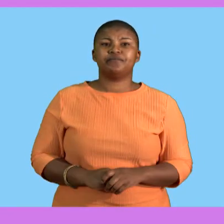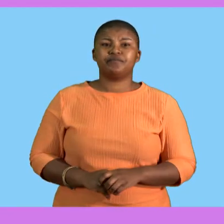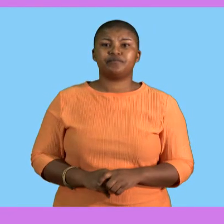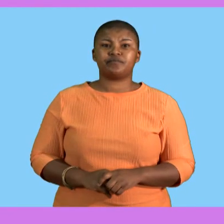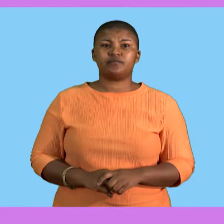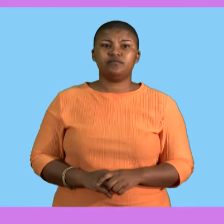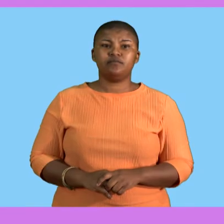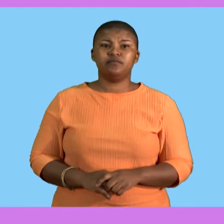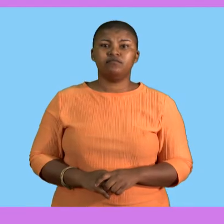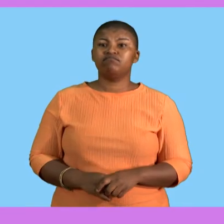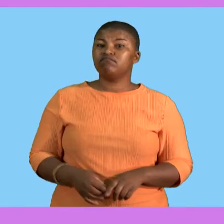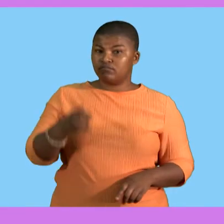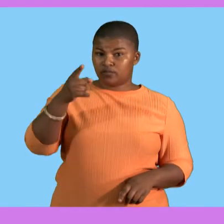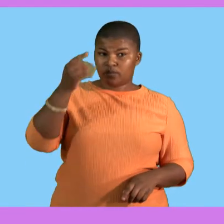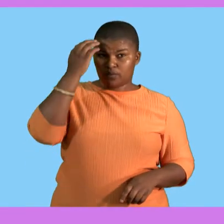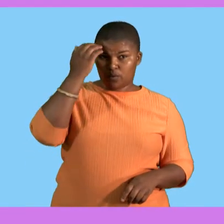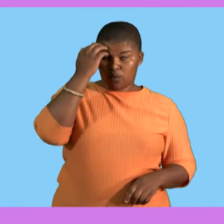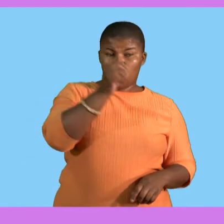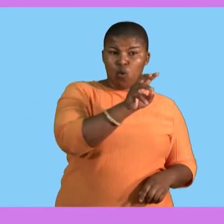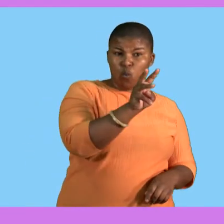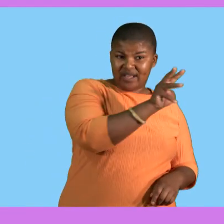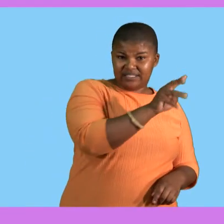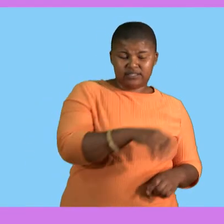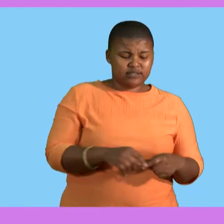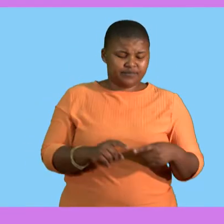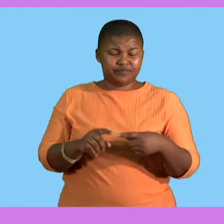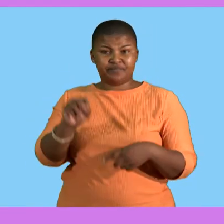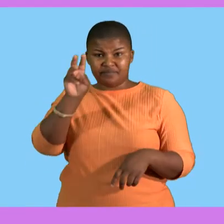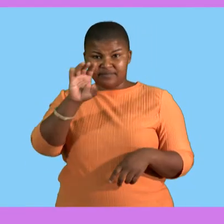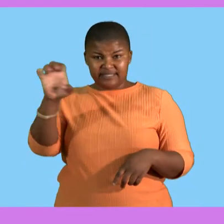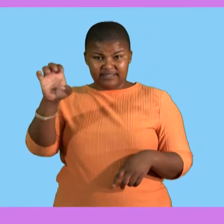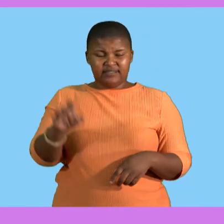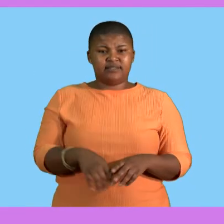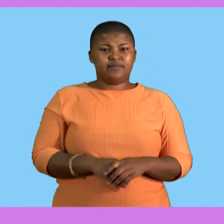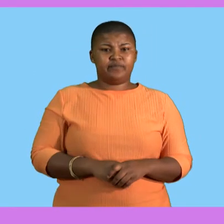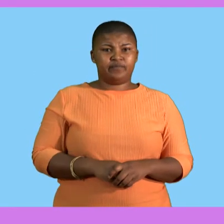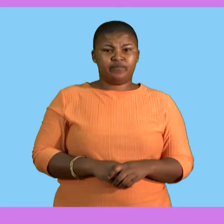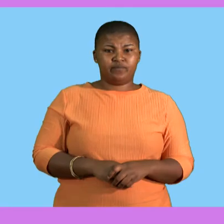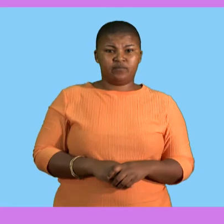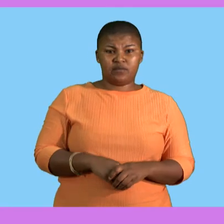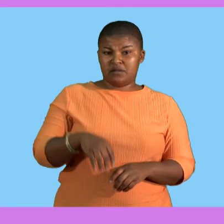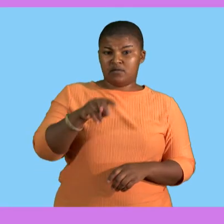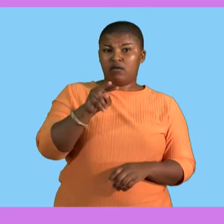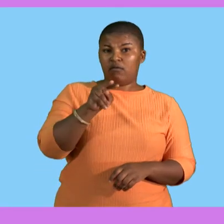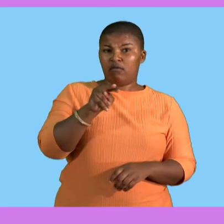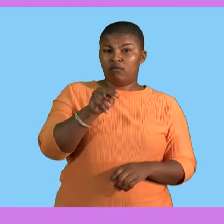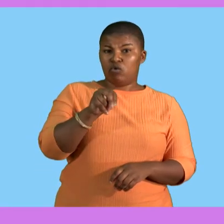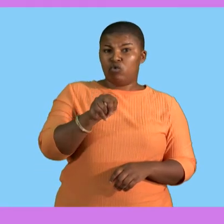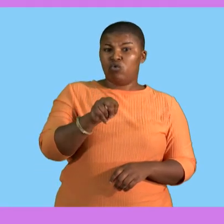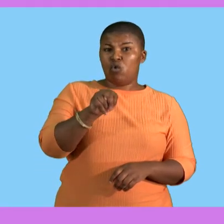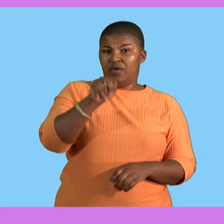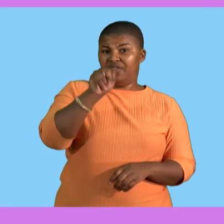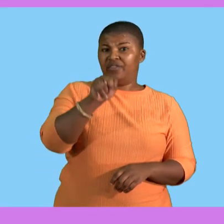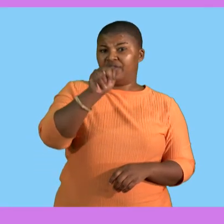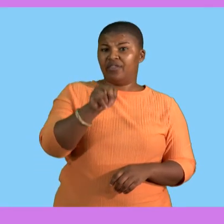know that this is west, this is east, and then that is north, this